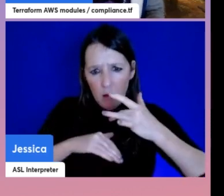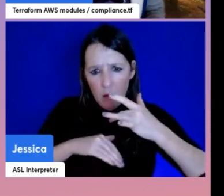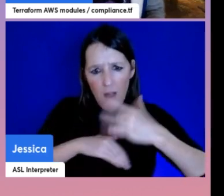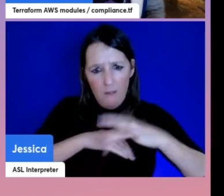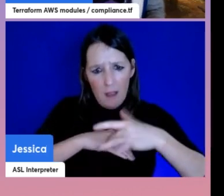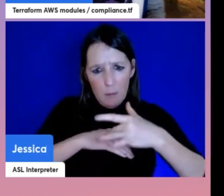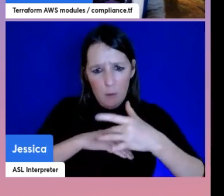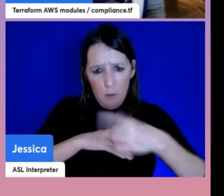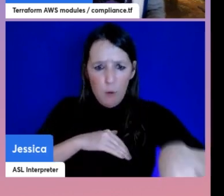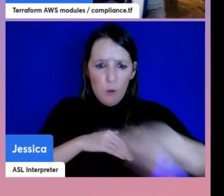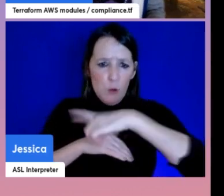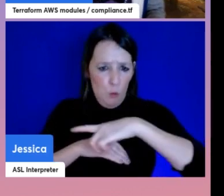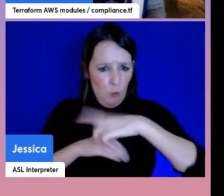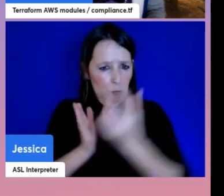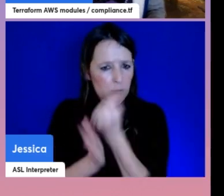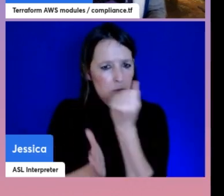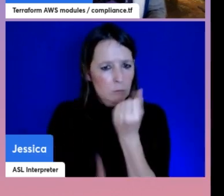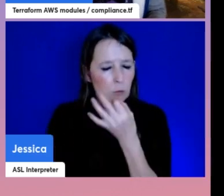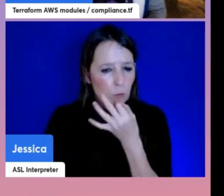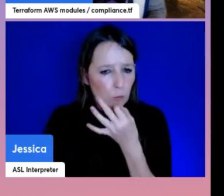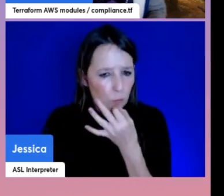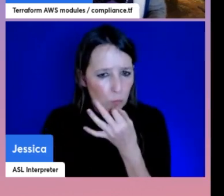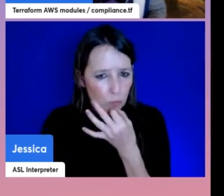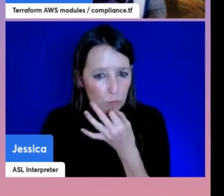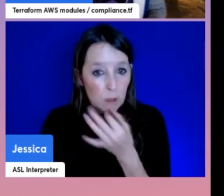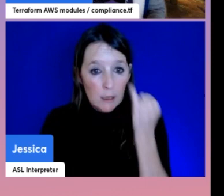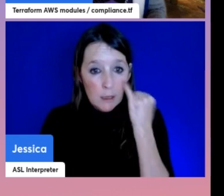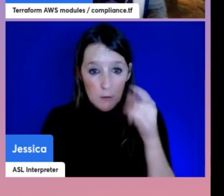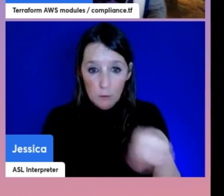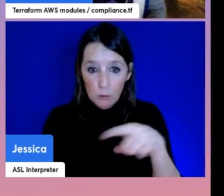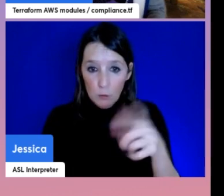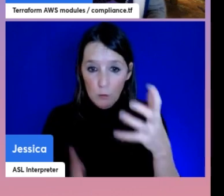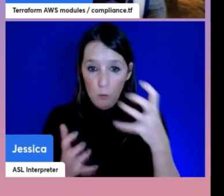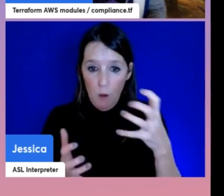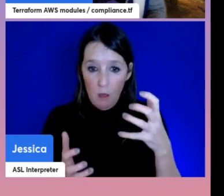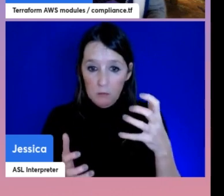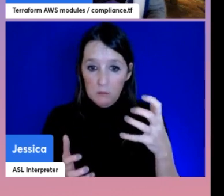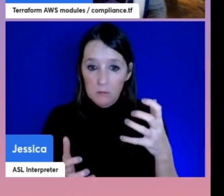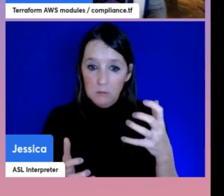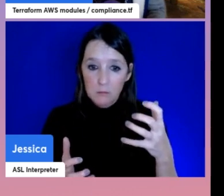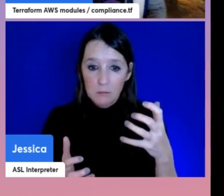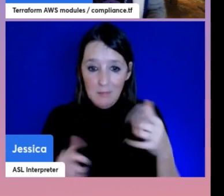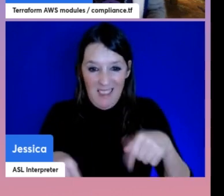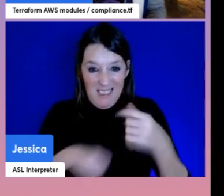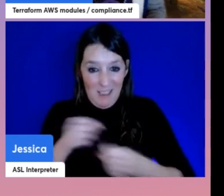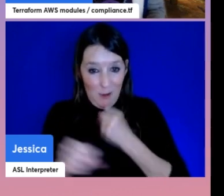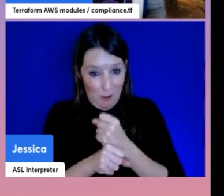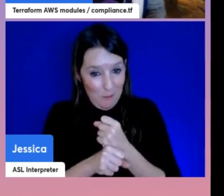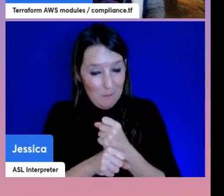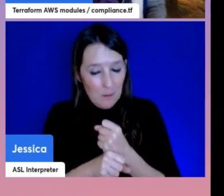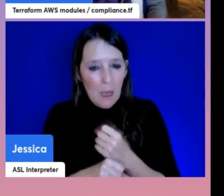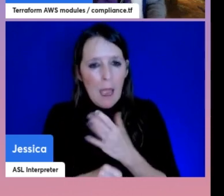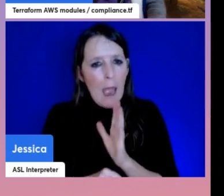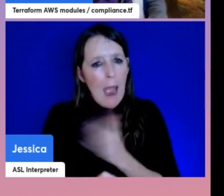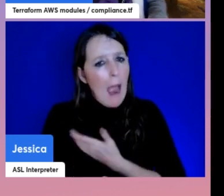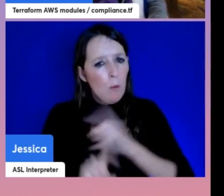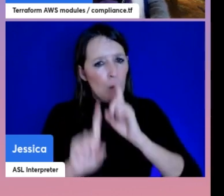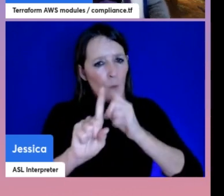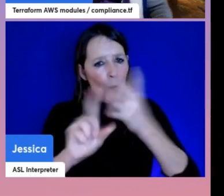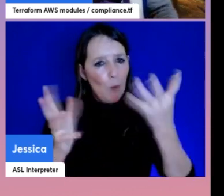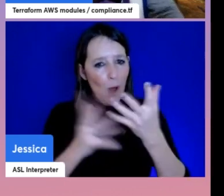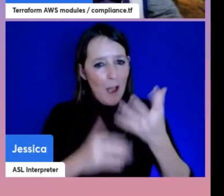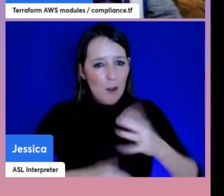many of you in Q1 to this year. And the goal is to make your Terraform